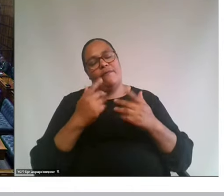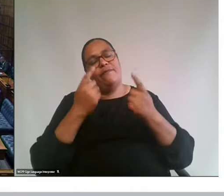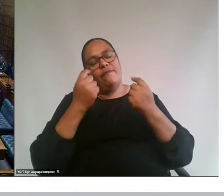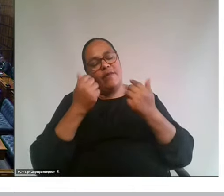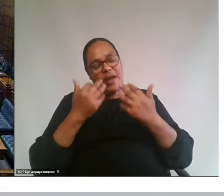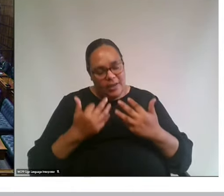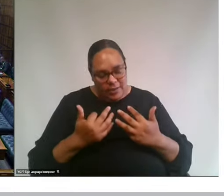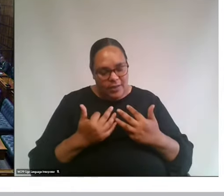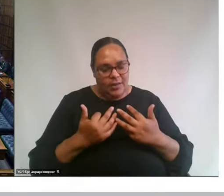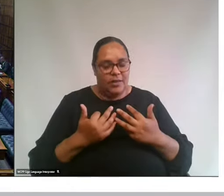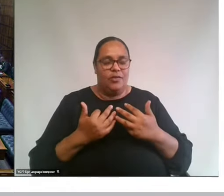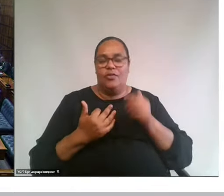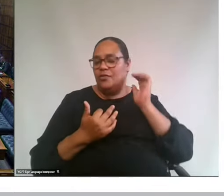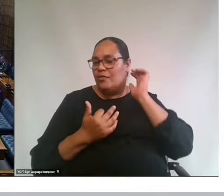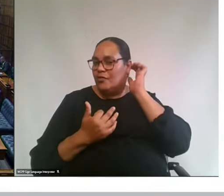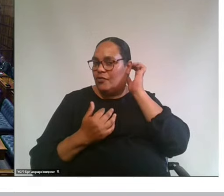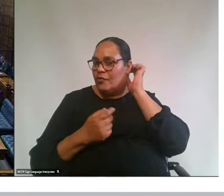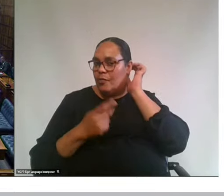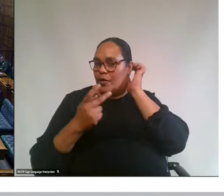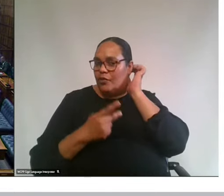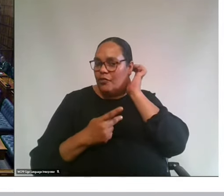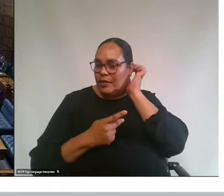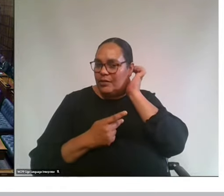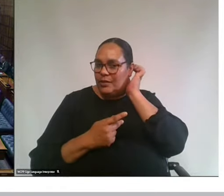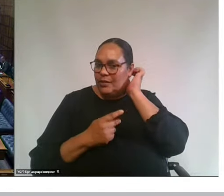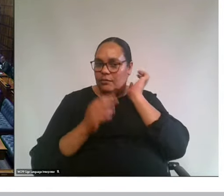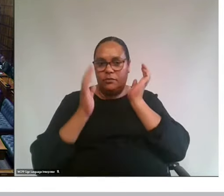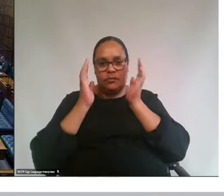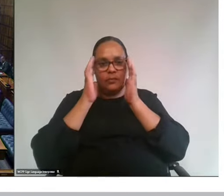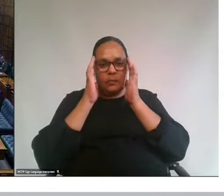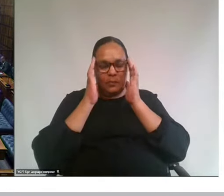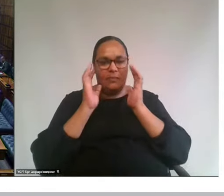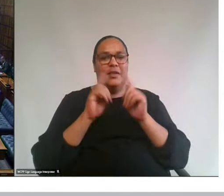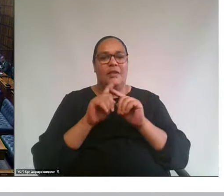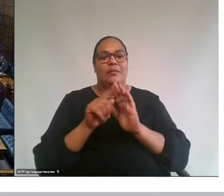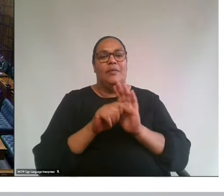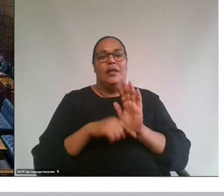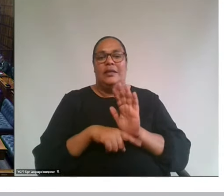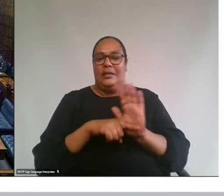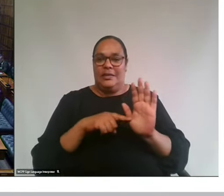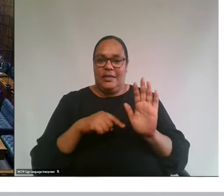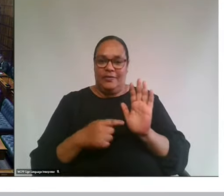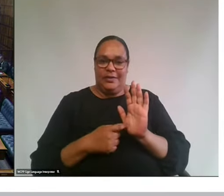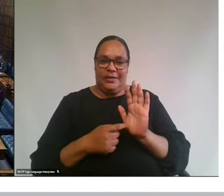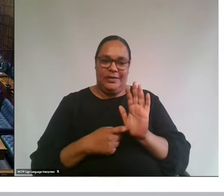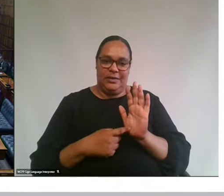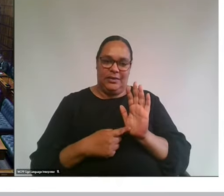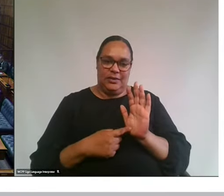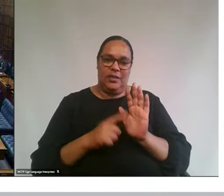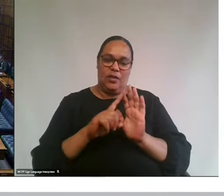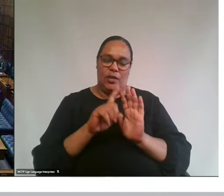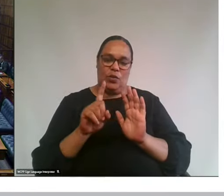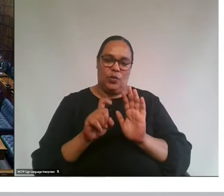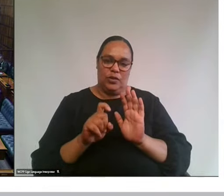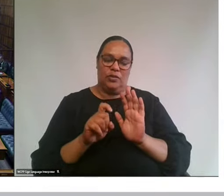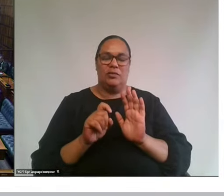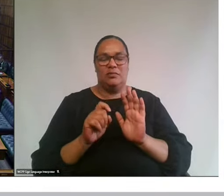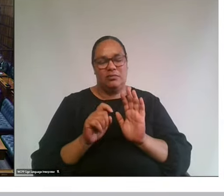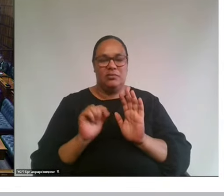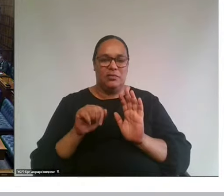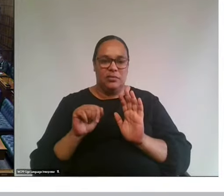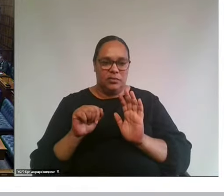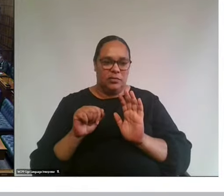financeable uh um uh project um in terms of the deficit being uh and the question of yeah